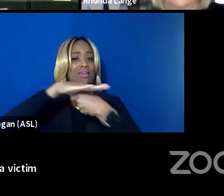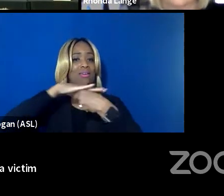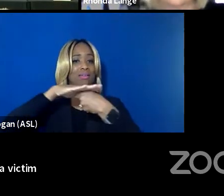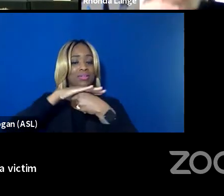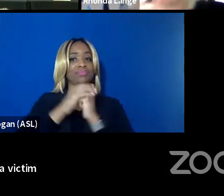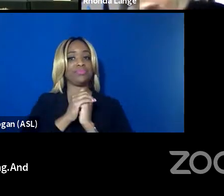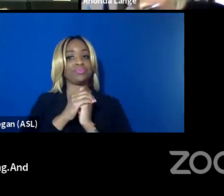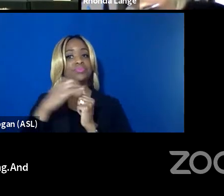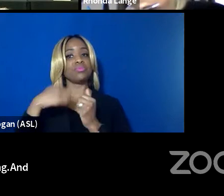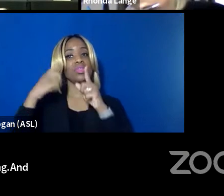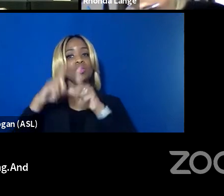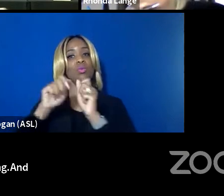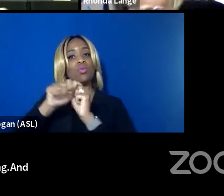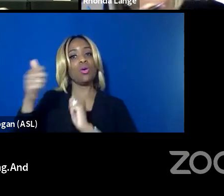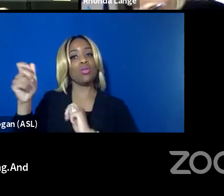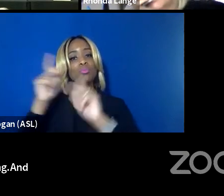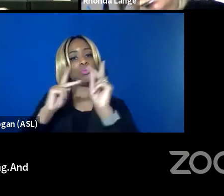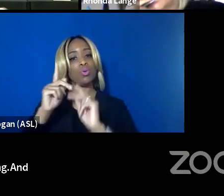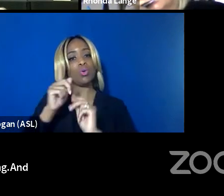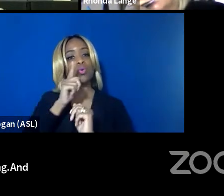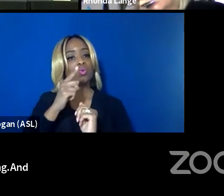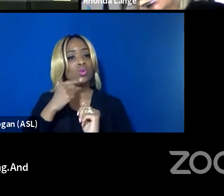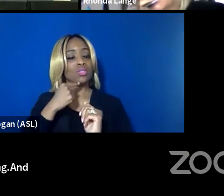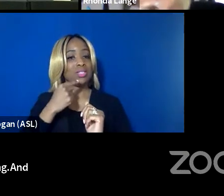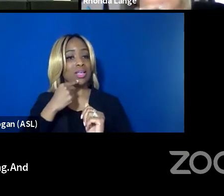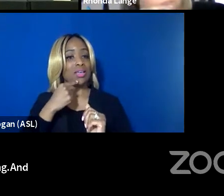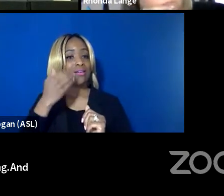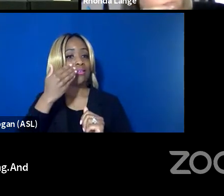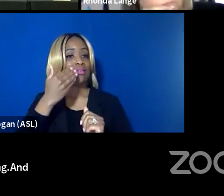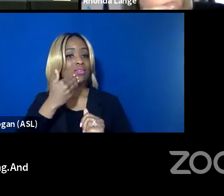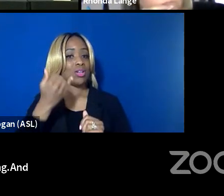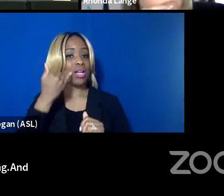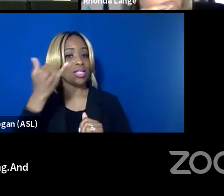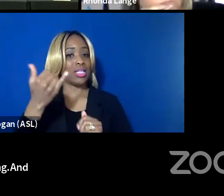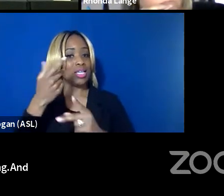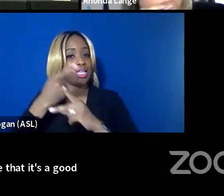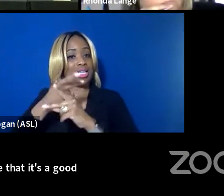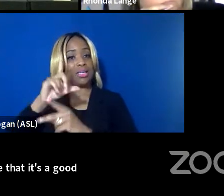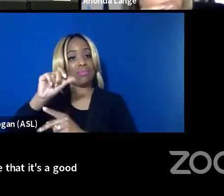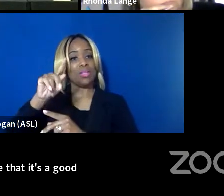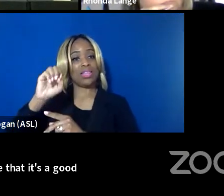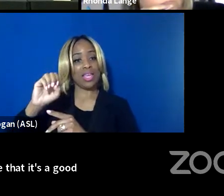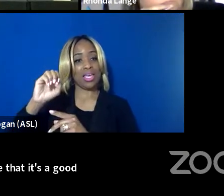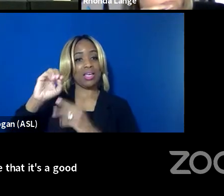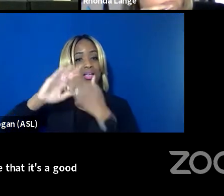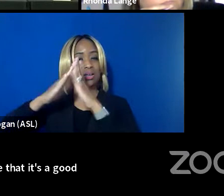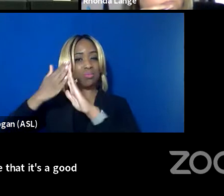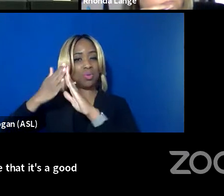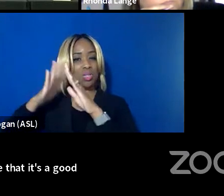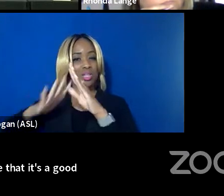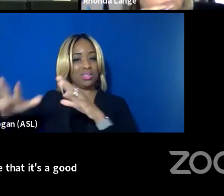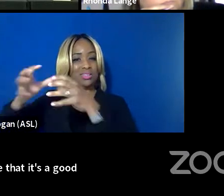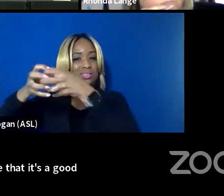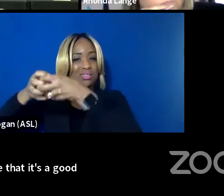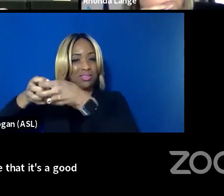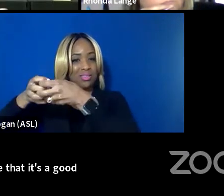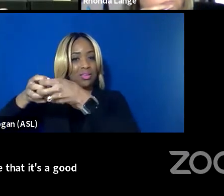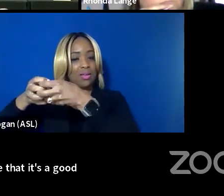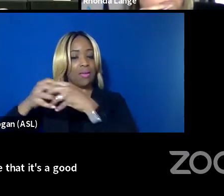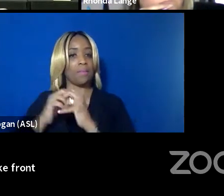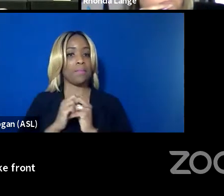I do agree with other people that it's a good idea to keep the lakefront communities together.